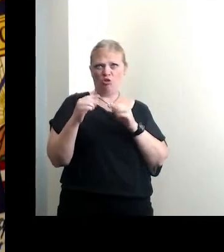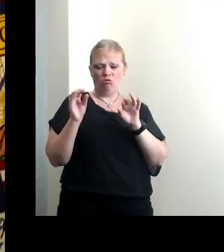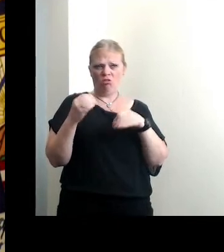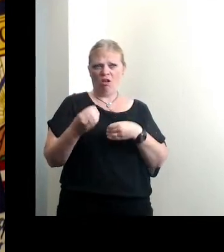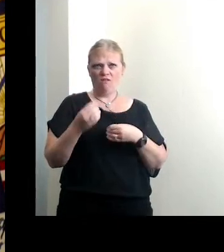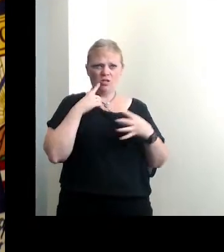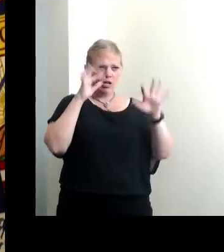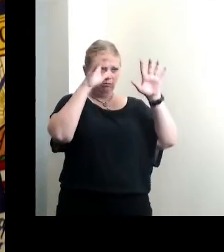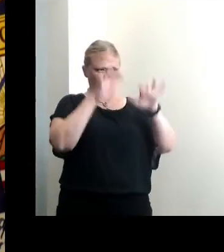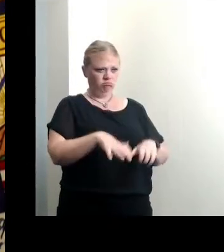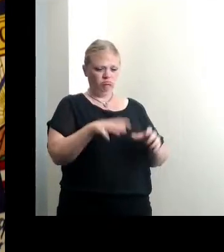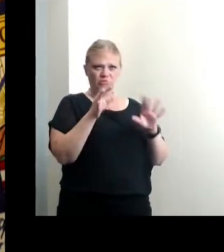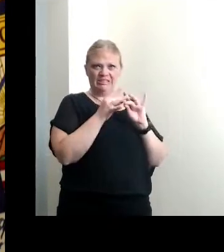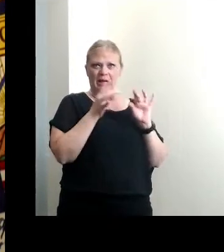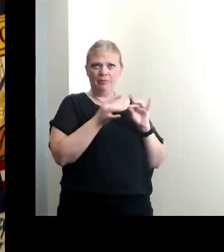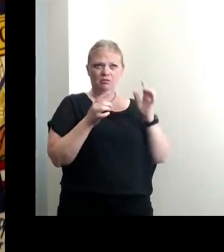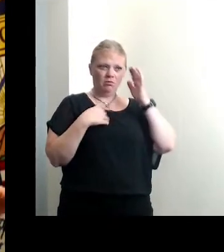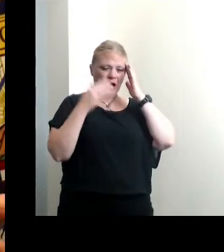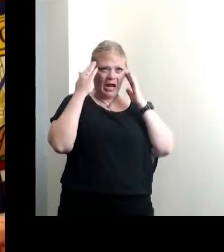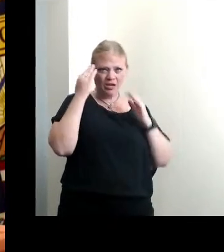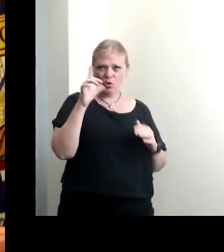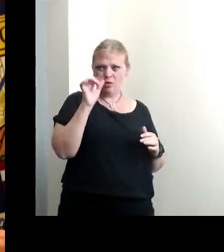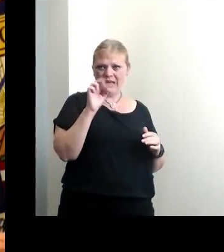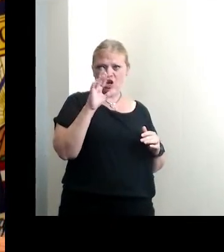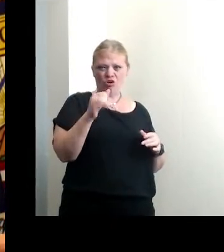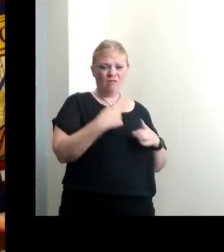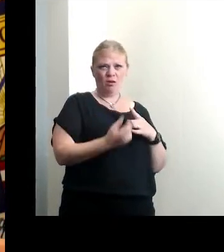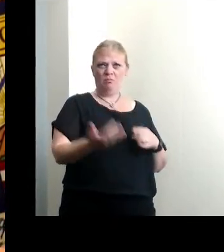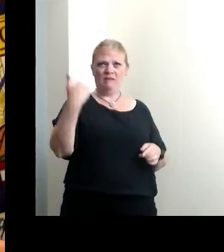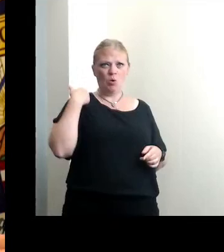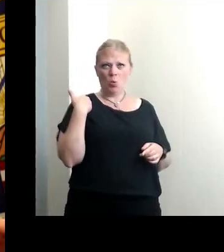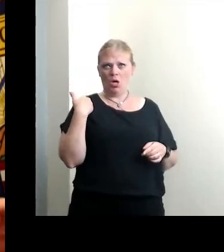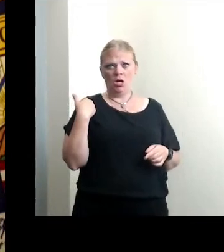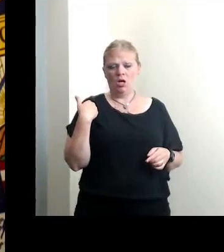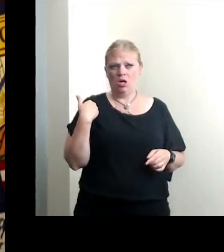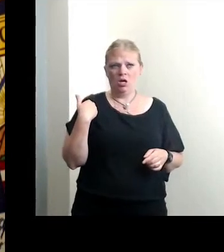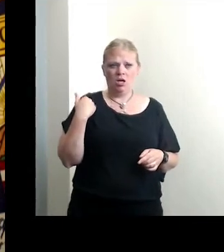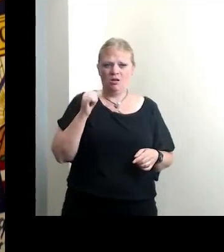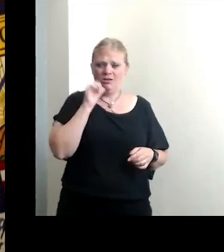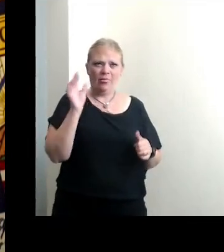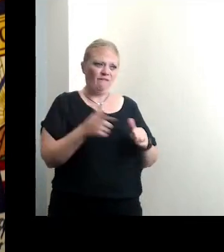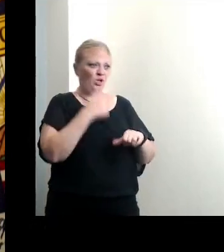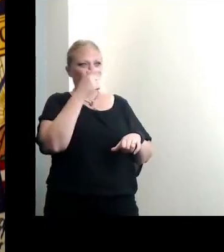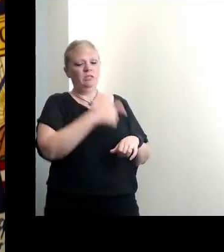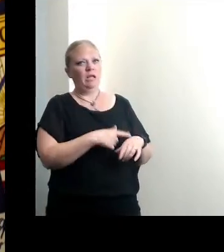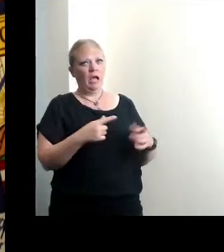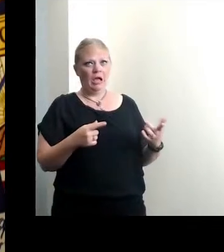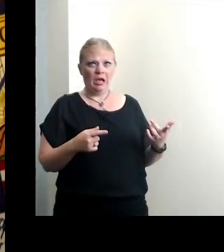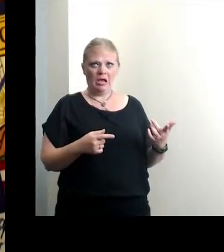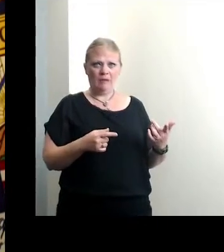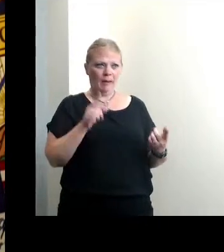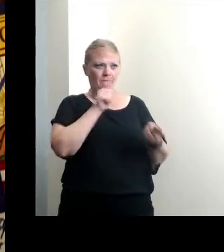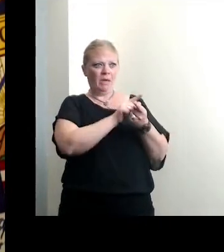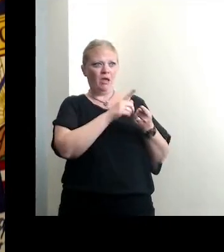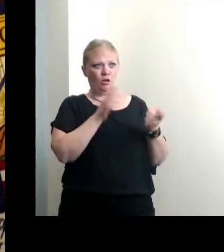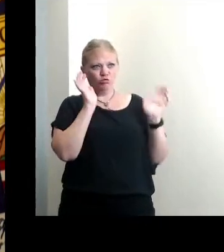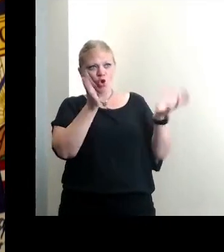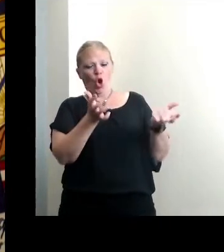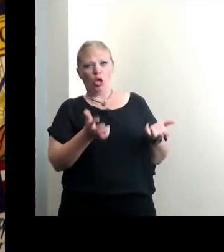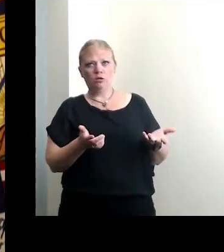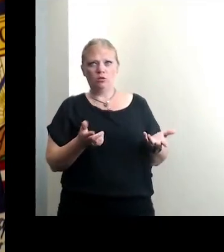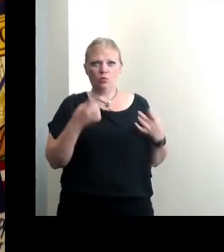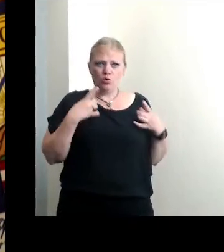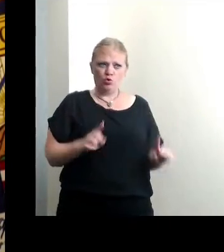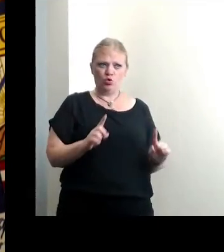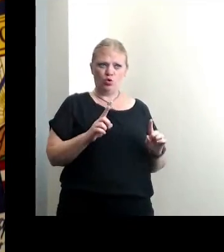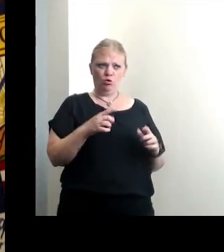happened. I knew Larry Schwartz from before. It's not like the first time I ever heard of Larry Schwartz or met him or talked to him was during